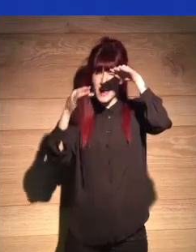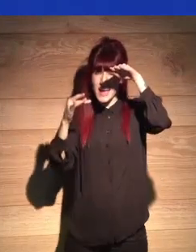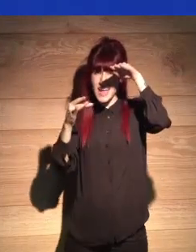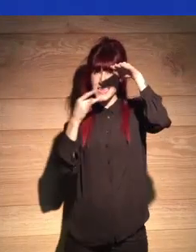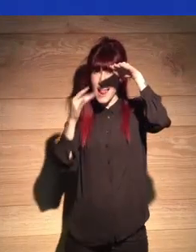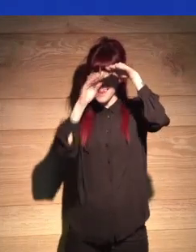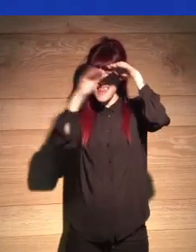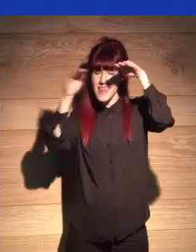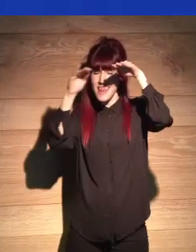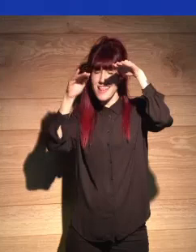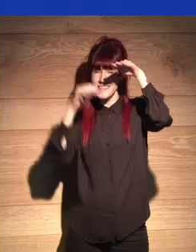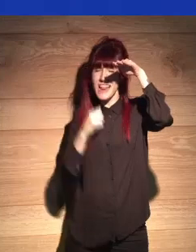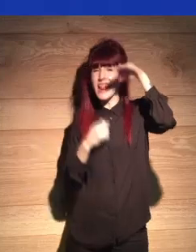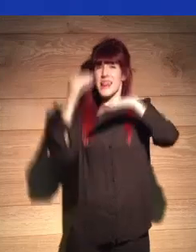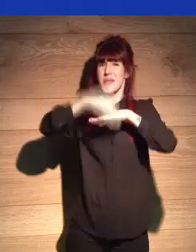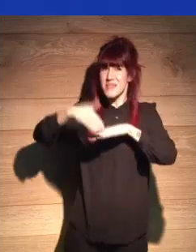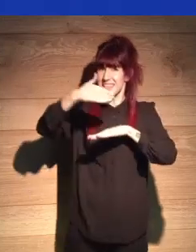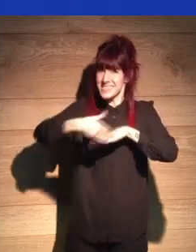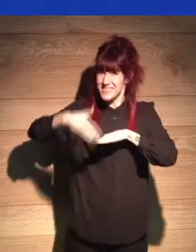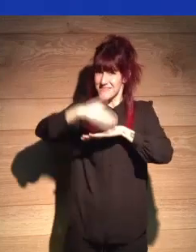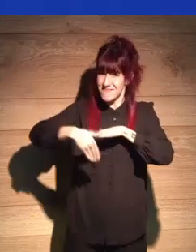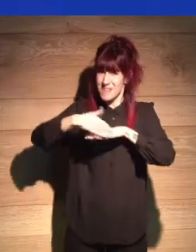glass roof ceiling for scientific women